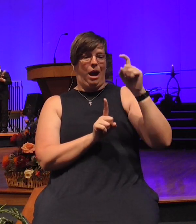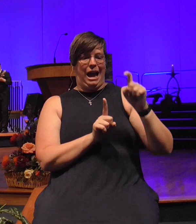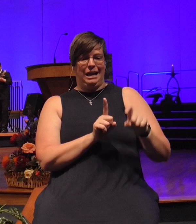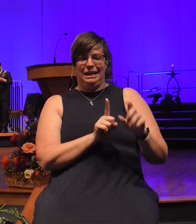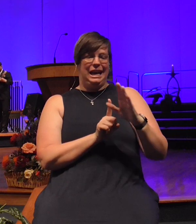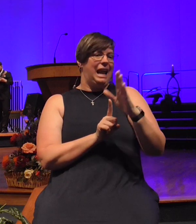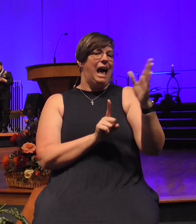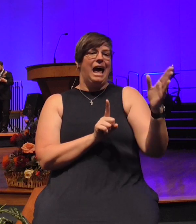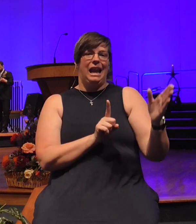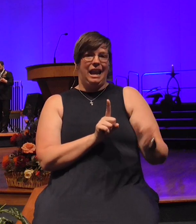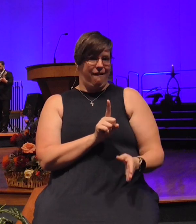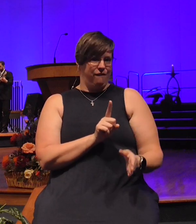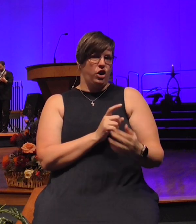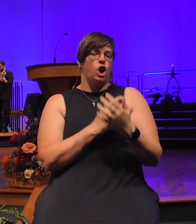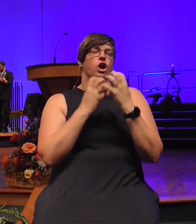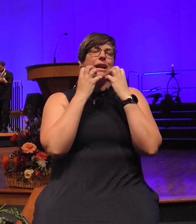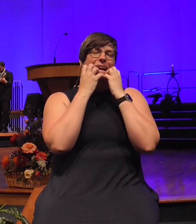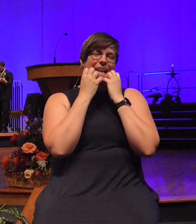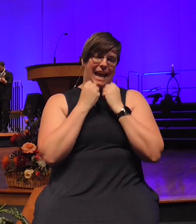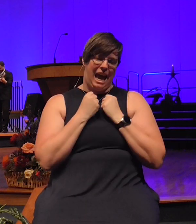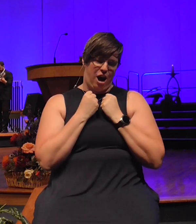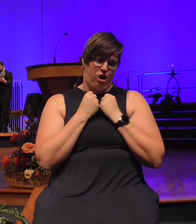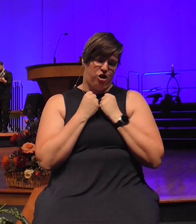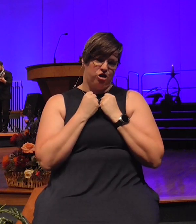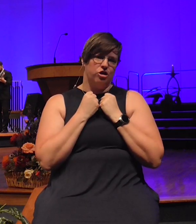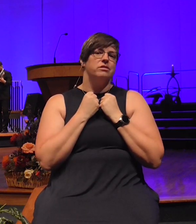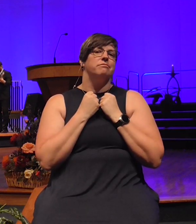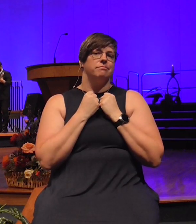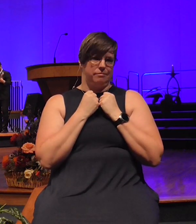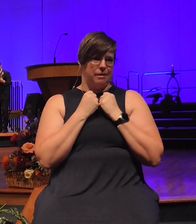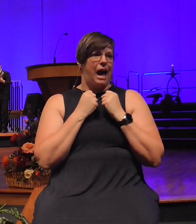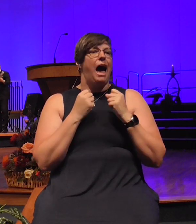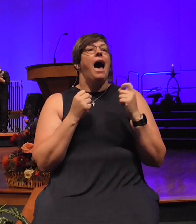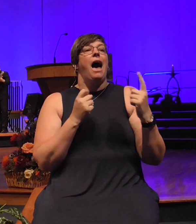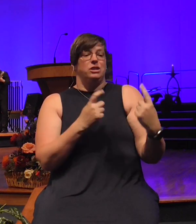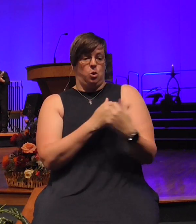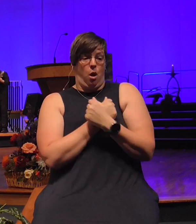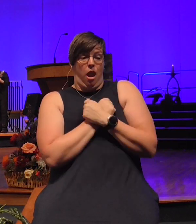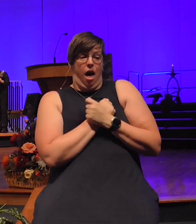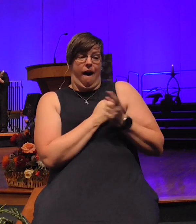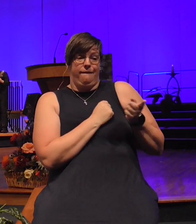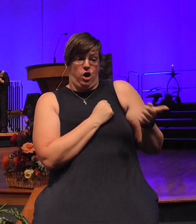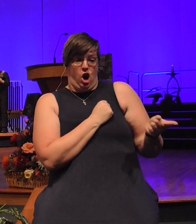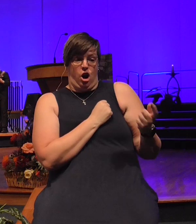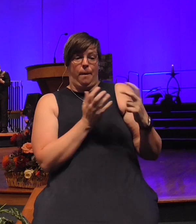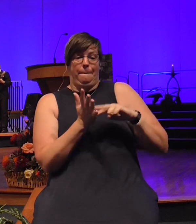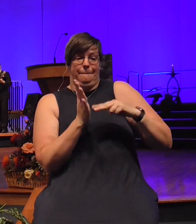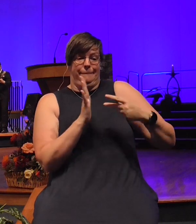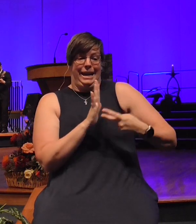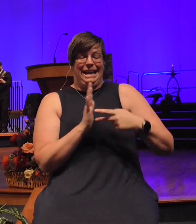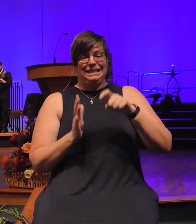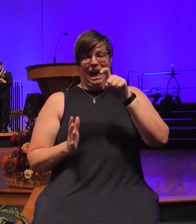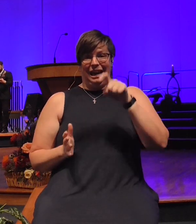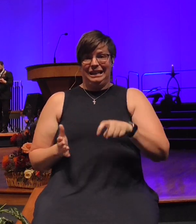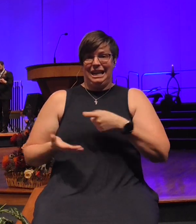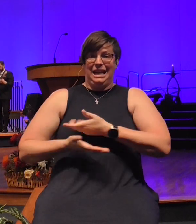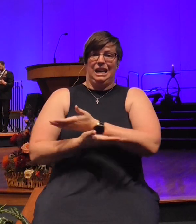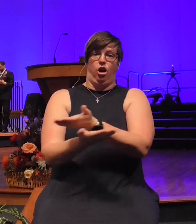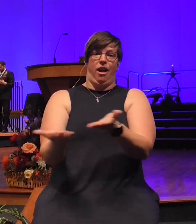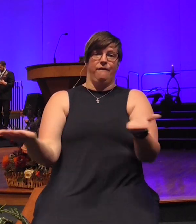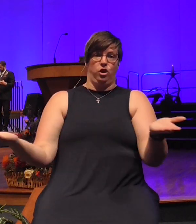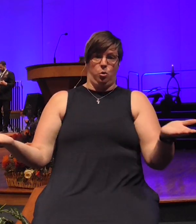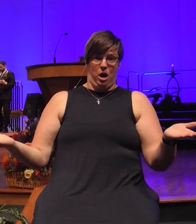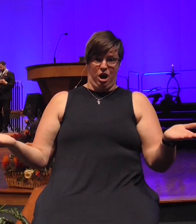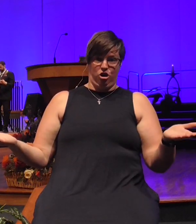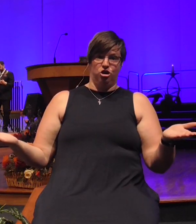need never care. But to love her is to need her everywhere,